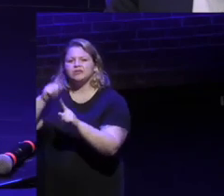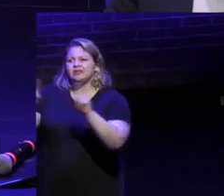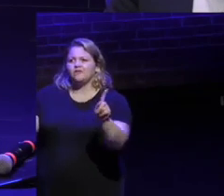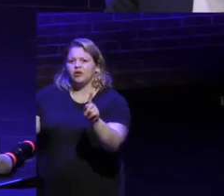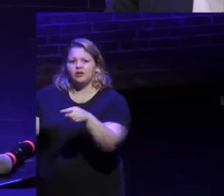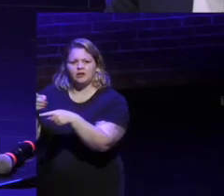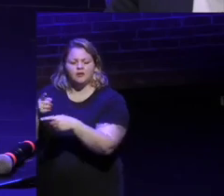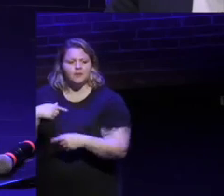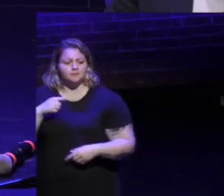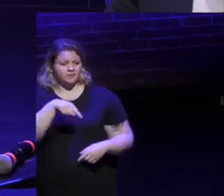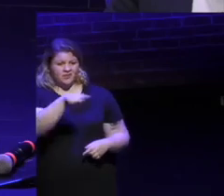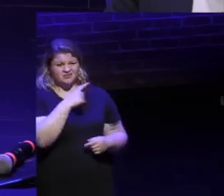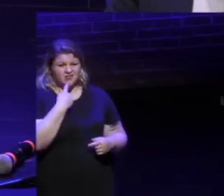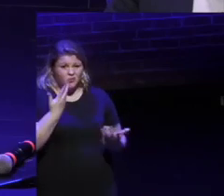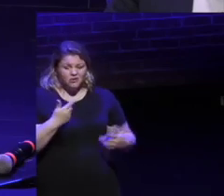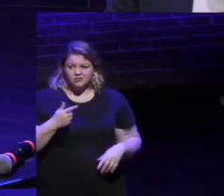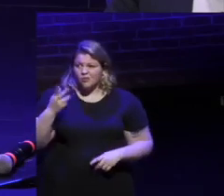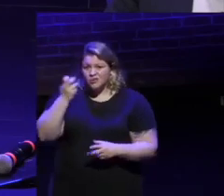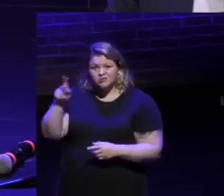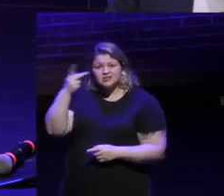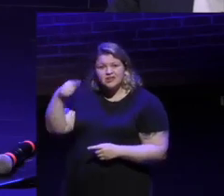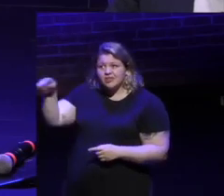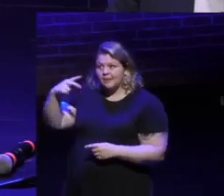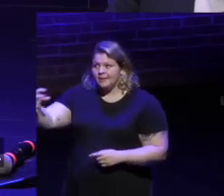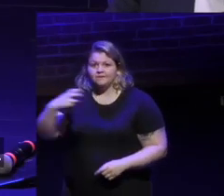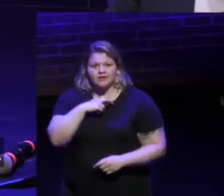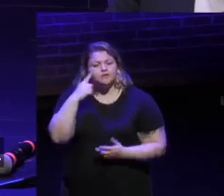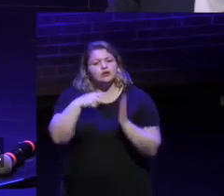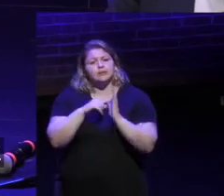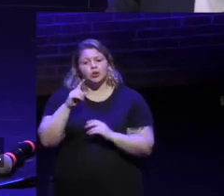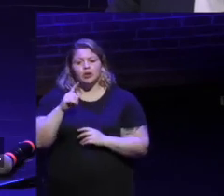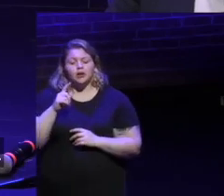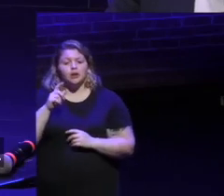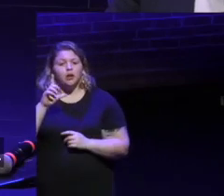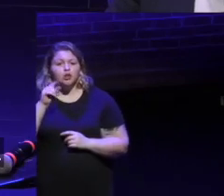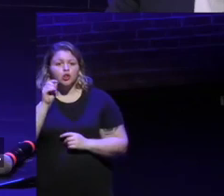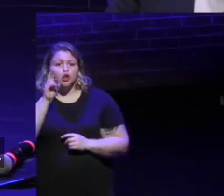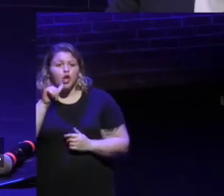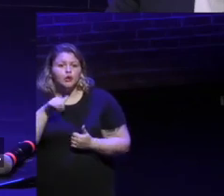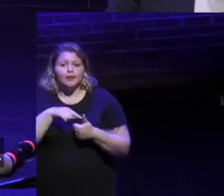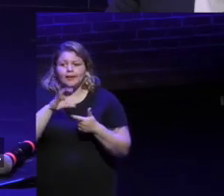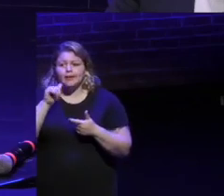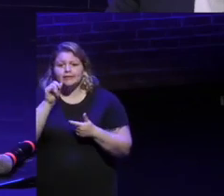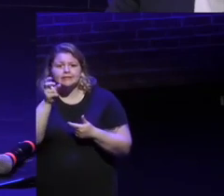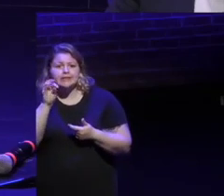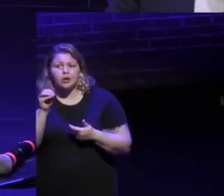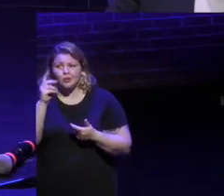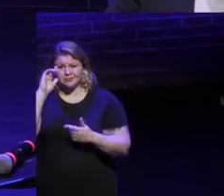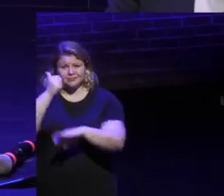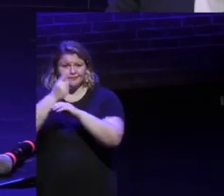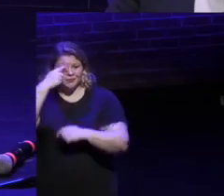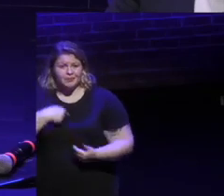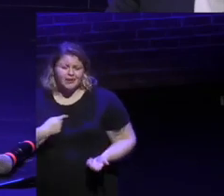We don't need things that are for adults. The casino is not set up for us. We don't have places to go to be creative. We don't have